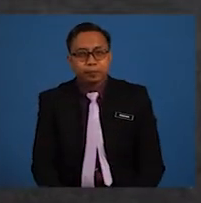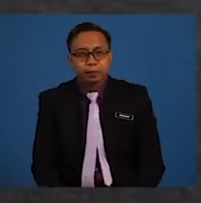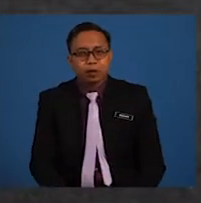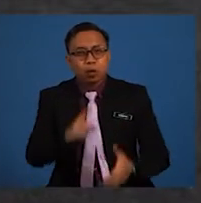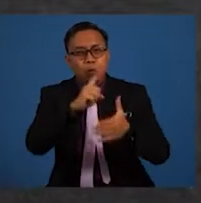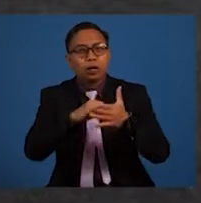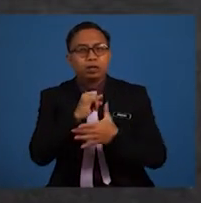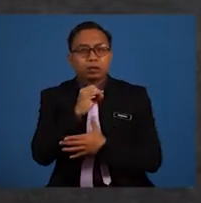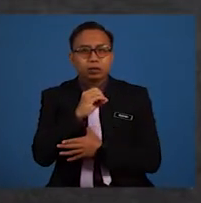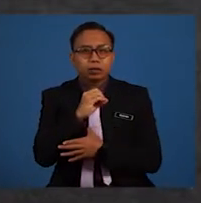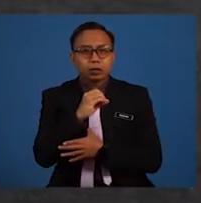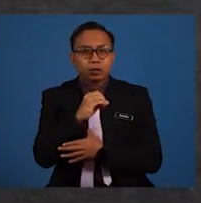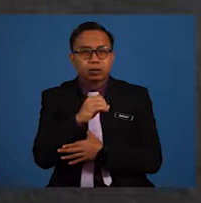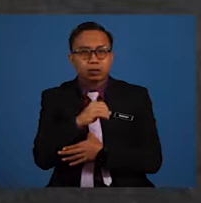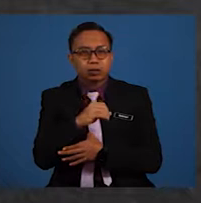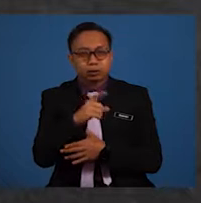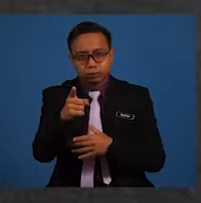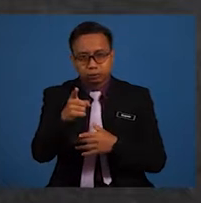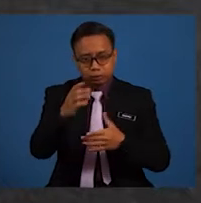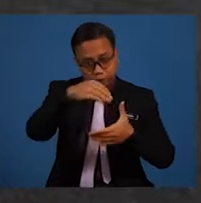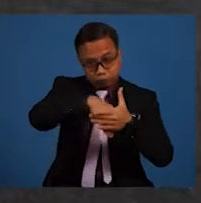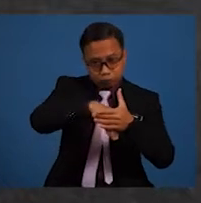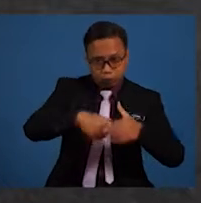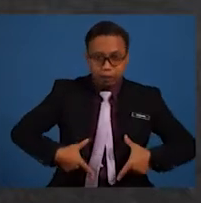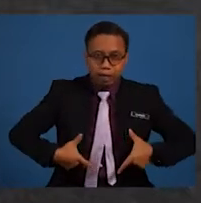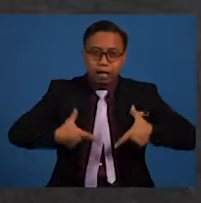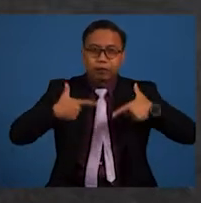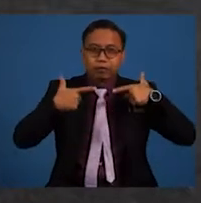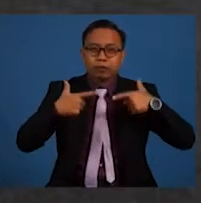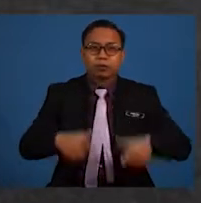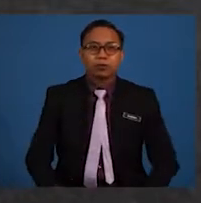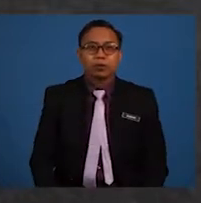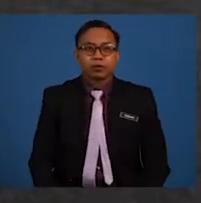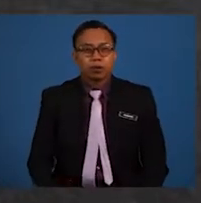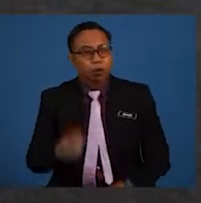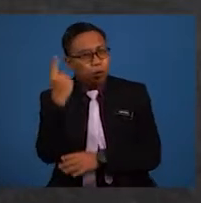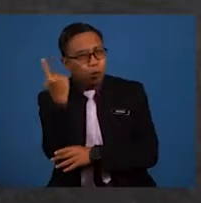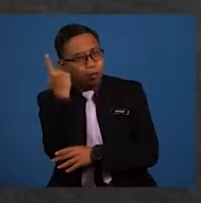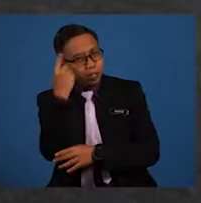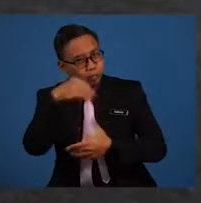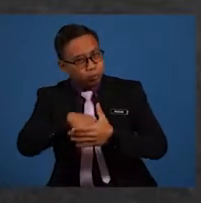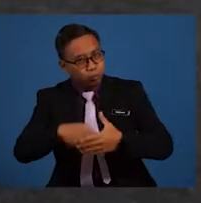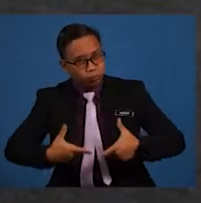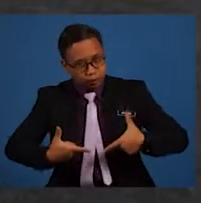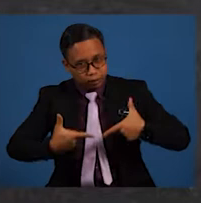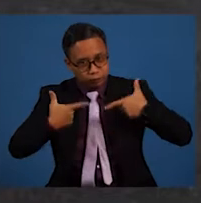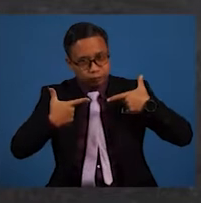What a cruel joke to have you come into my life only to leave